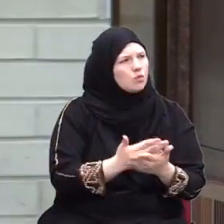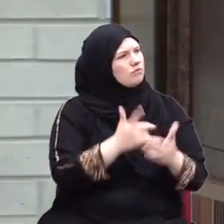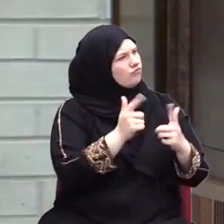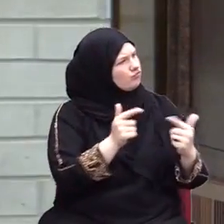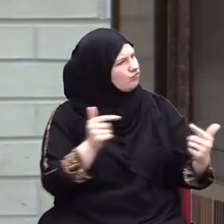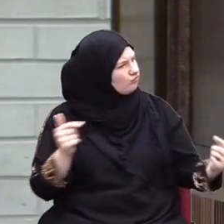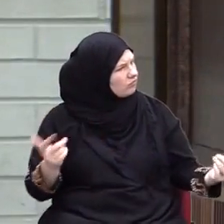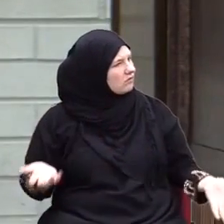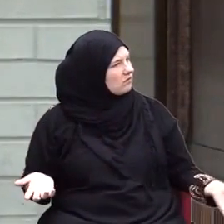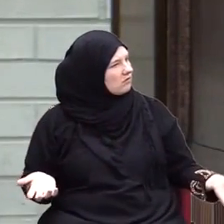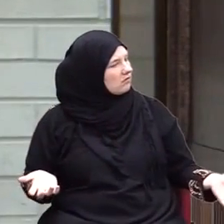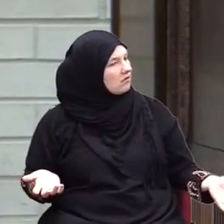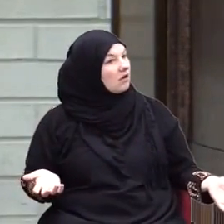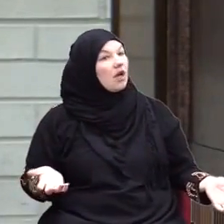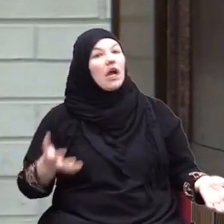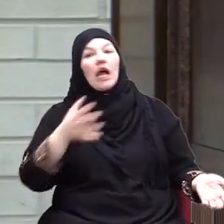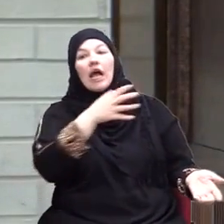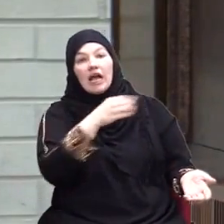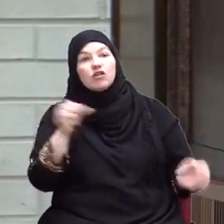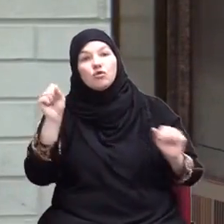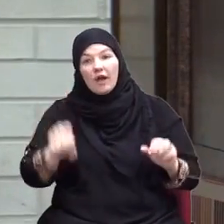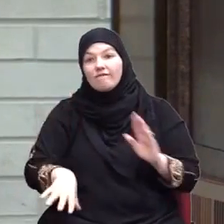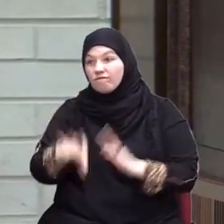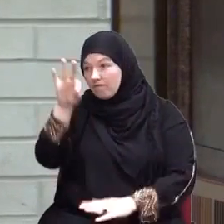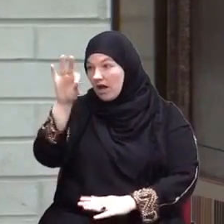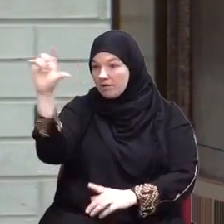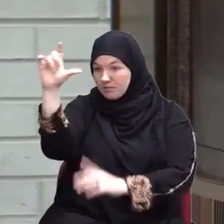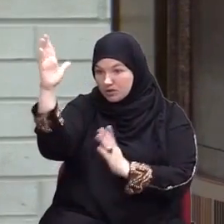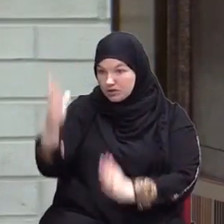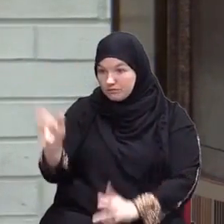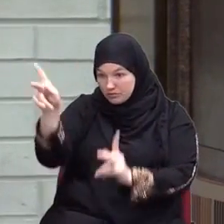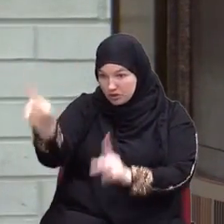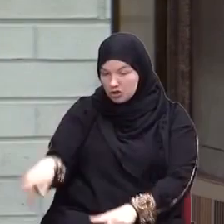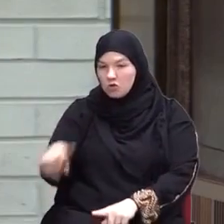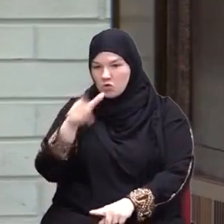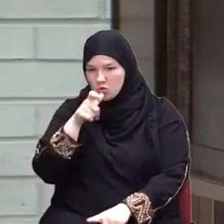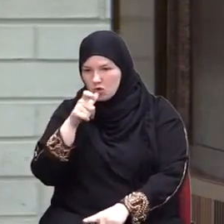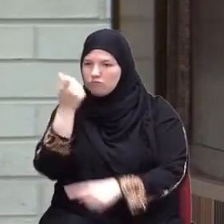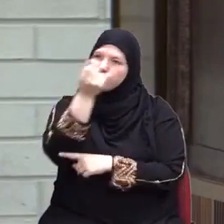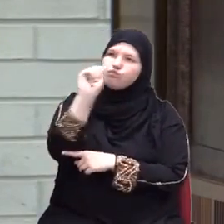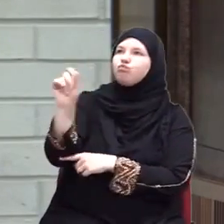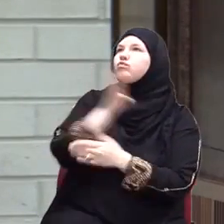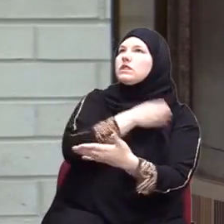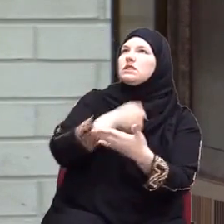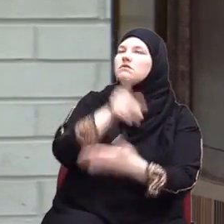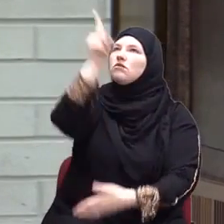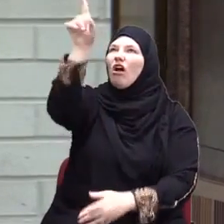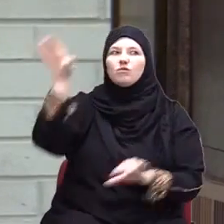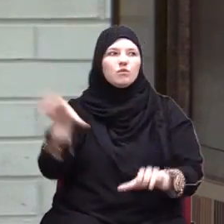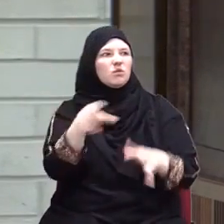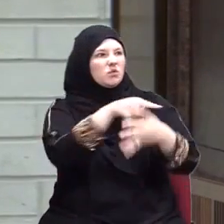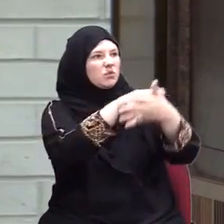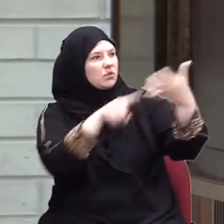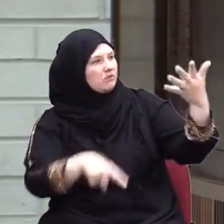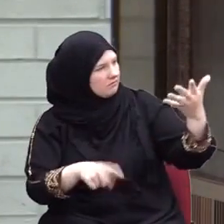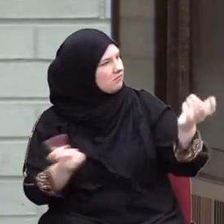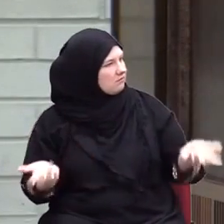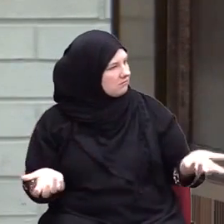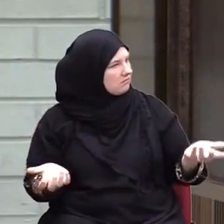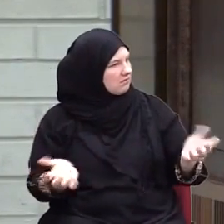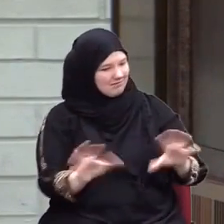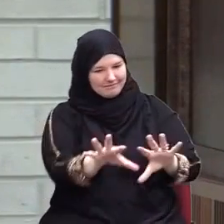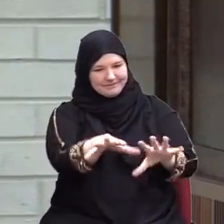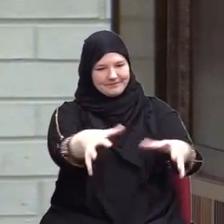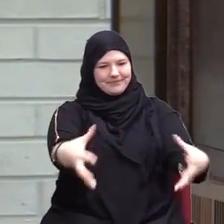whose lifestyle is a lifestyle of disobedience and rebellion against Allah subhanahu wa ta'ala. So that